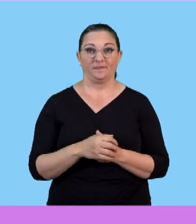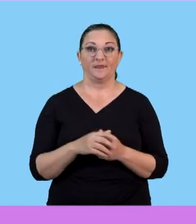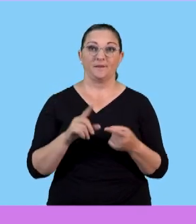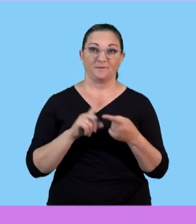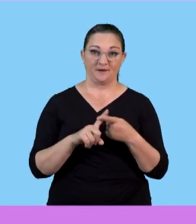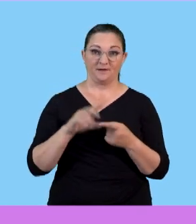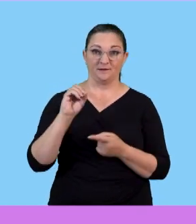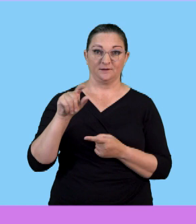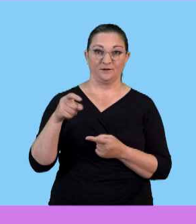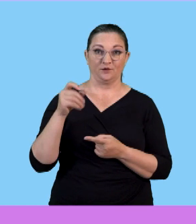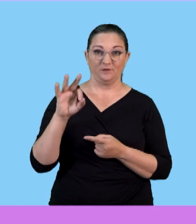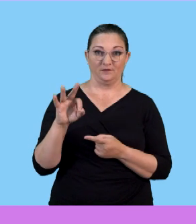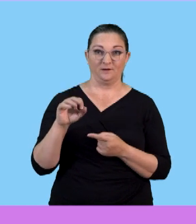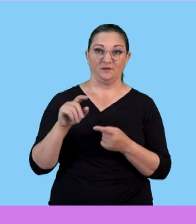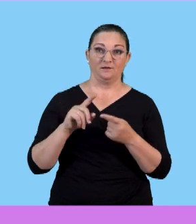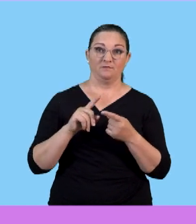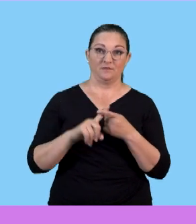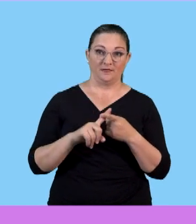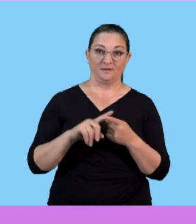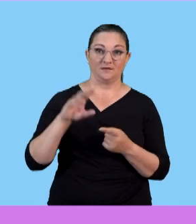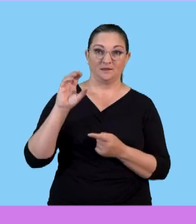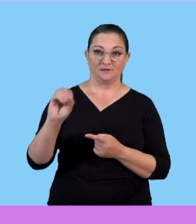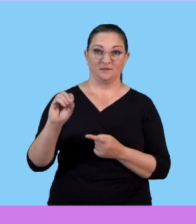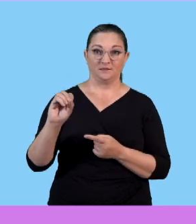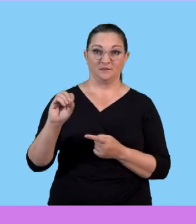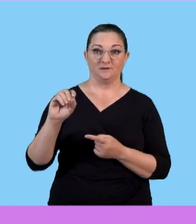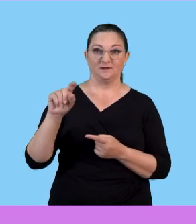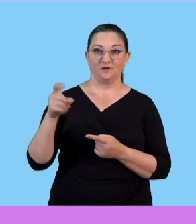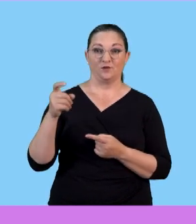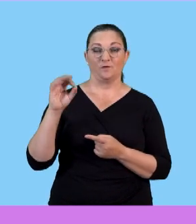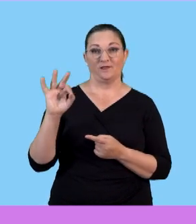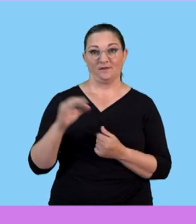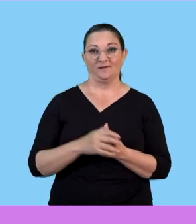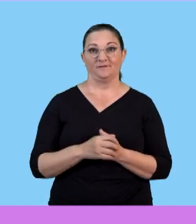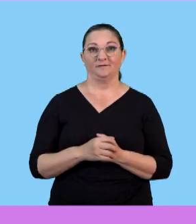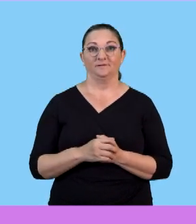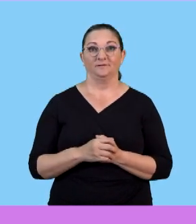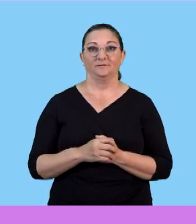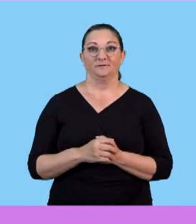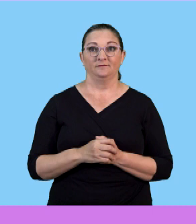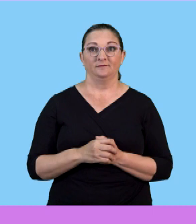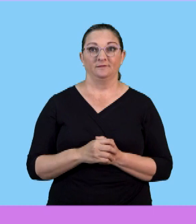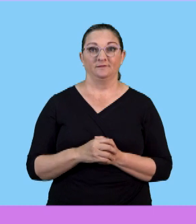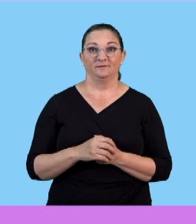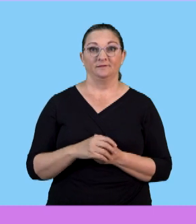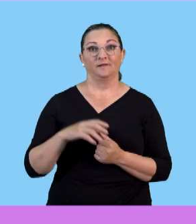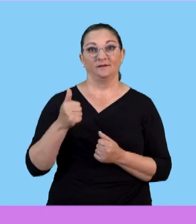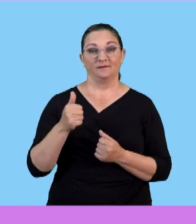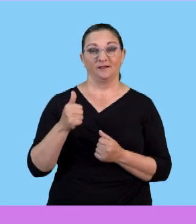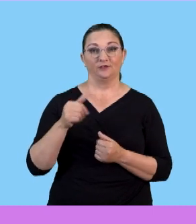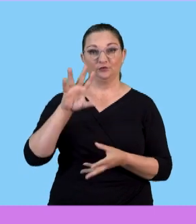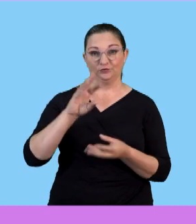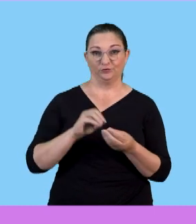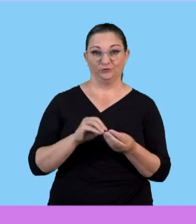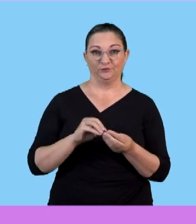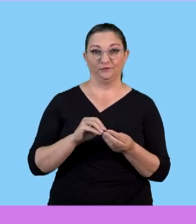plus 0,3 plus another 0,3, and then after